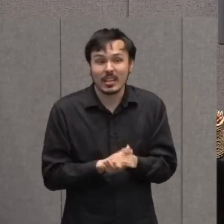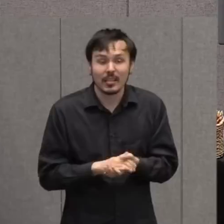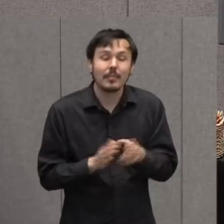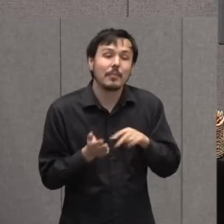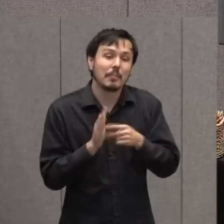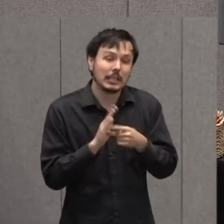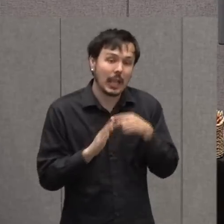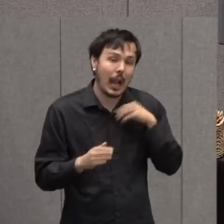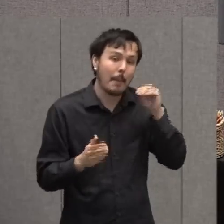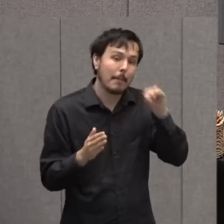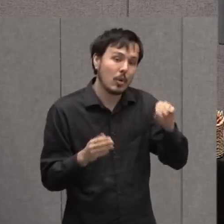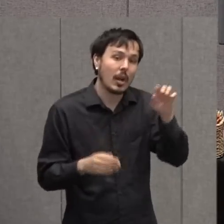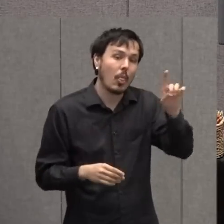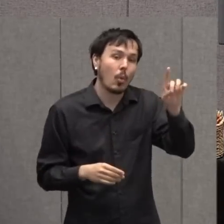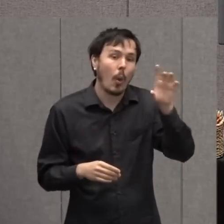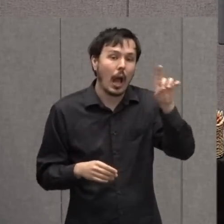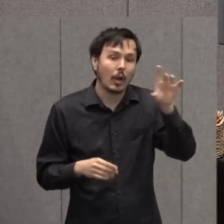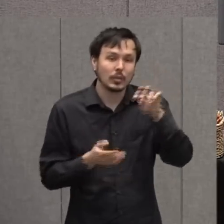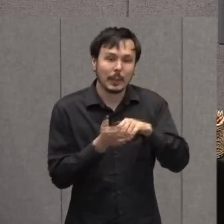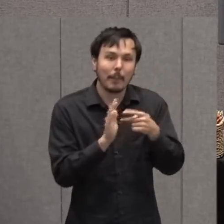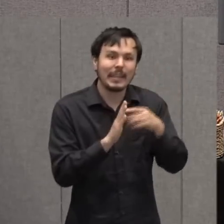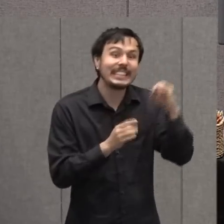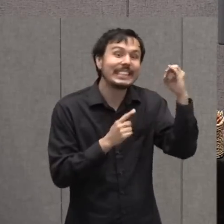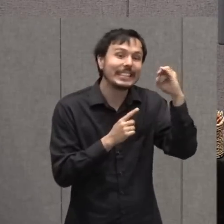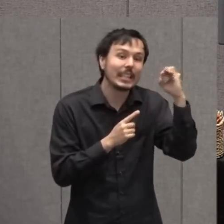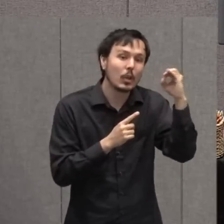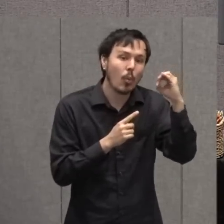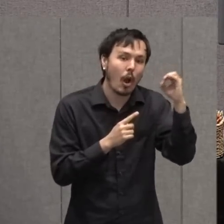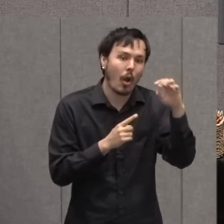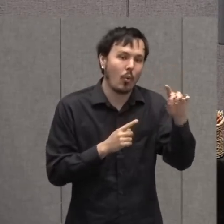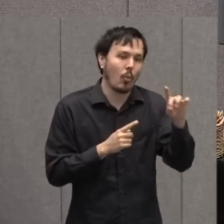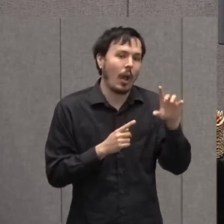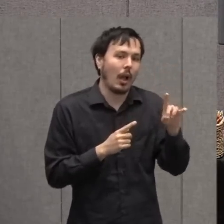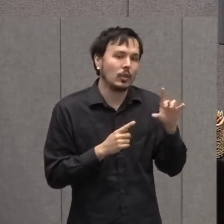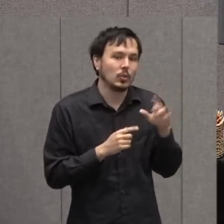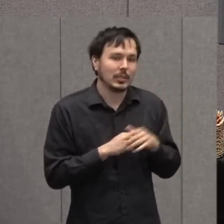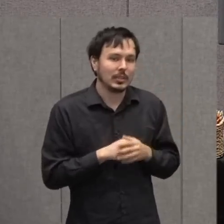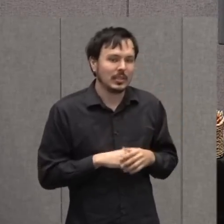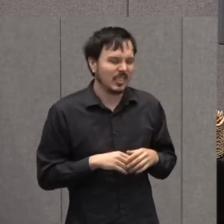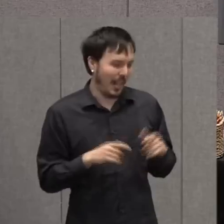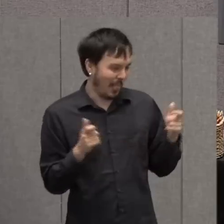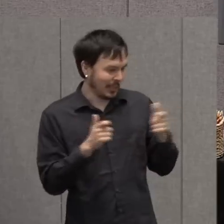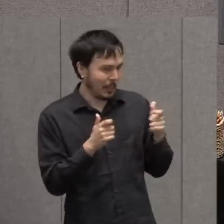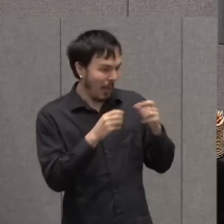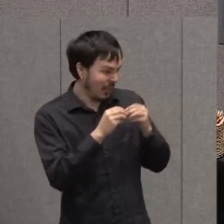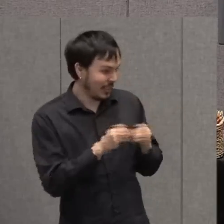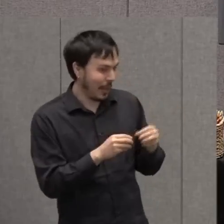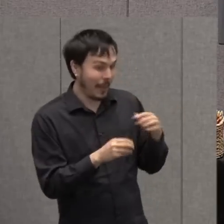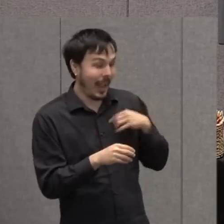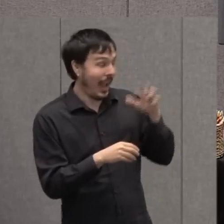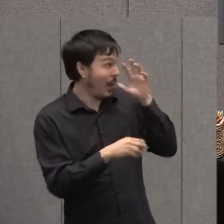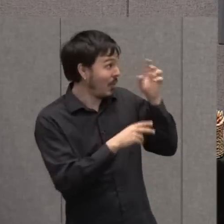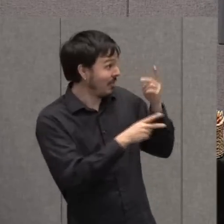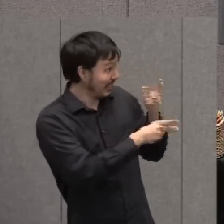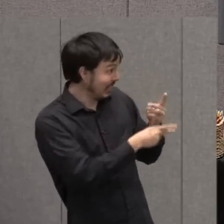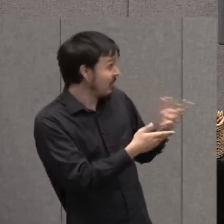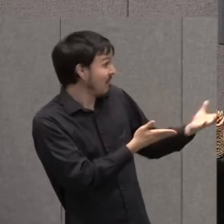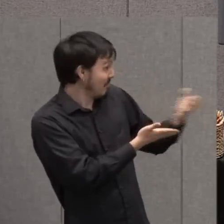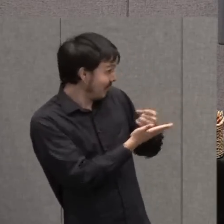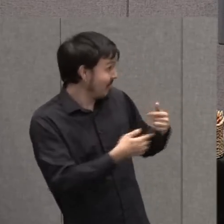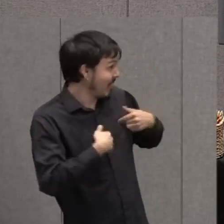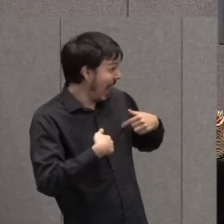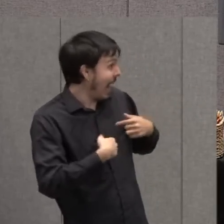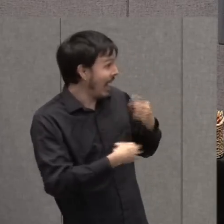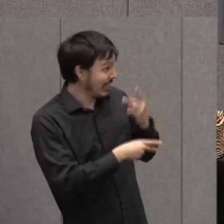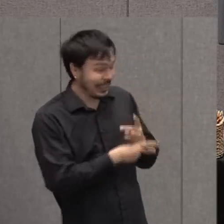put it there. Nice. Good job. All right, so we're doing smallest numbers. Smallest numbers. Oh, you got to keep Yes, side. I get to keep. That's the way that Yeah, works. I'm sorry, Just